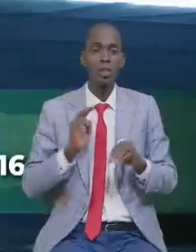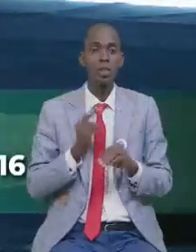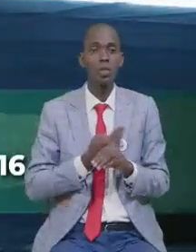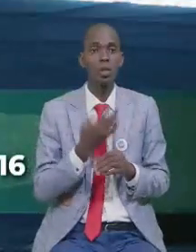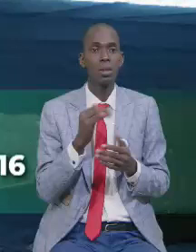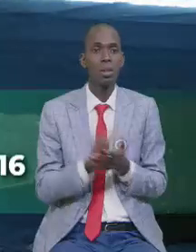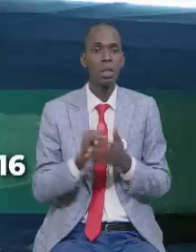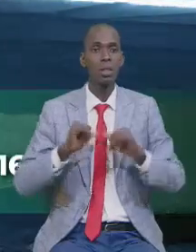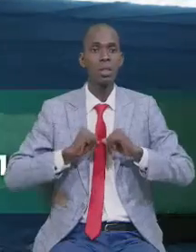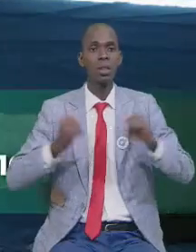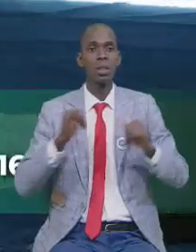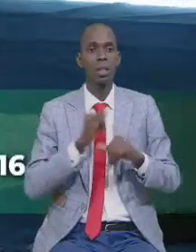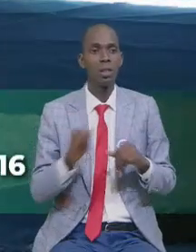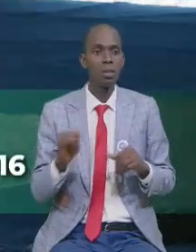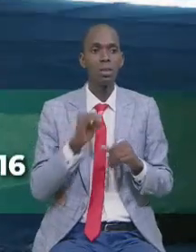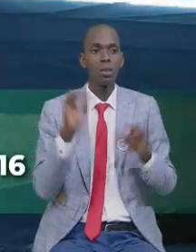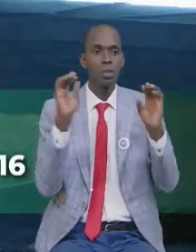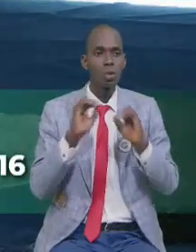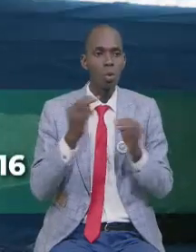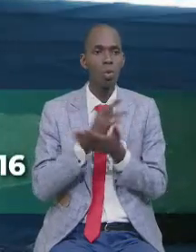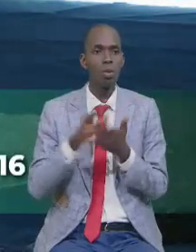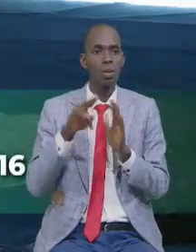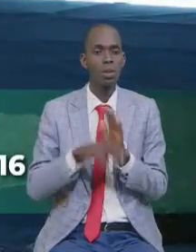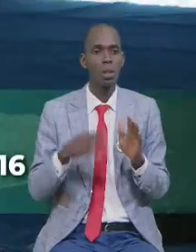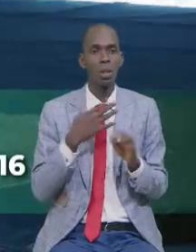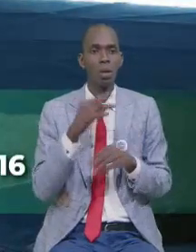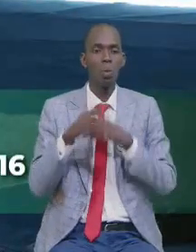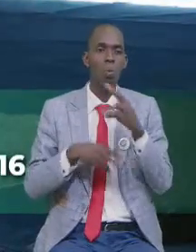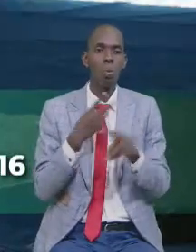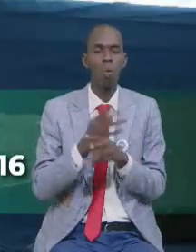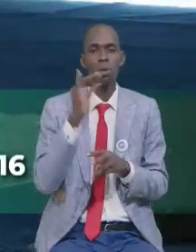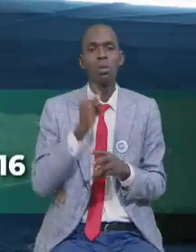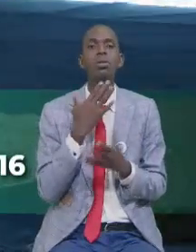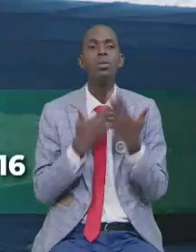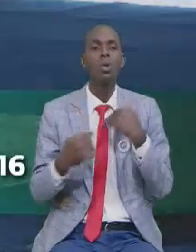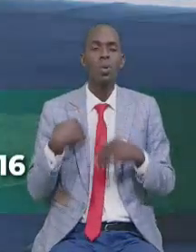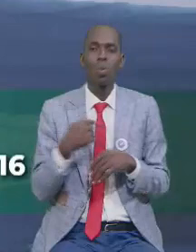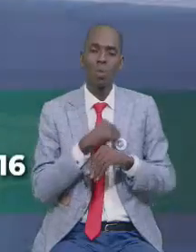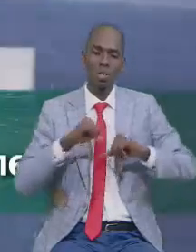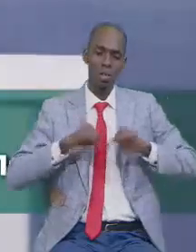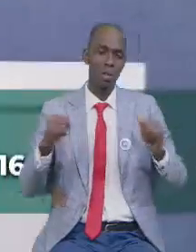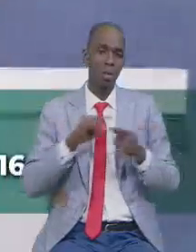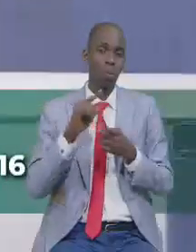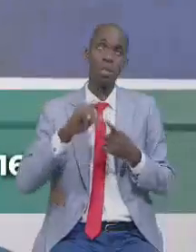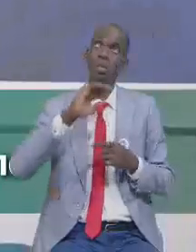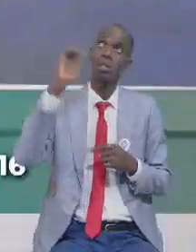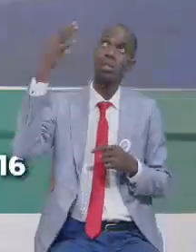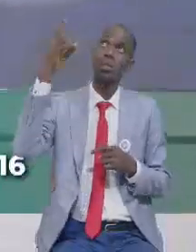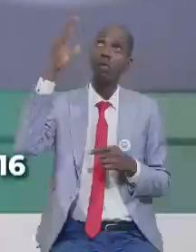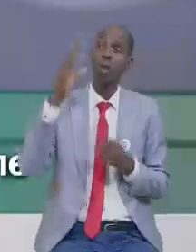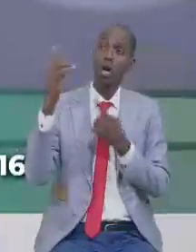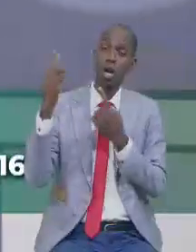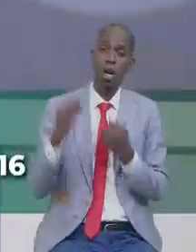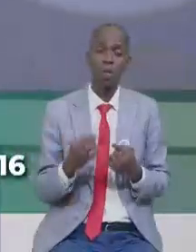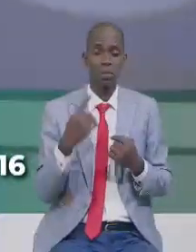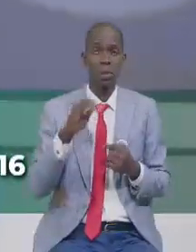denying of godliness and worldly lusts, we deny. When the grace of God comes, the grace of God that